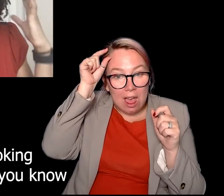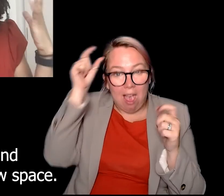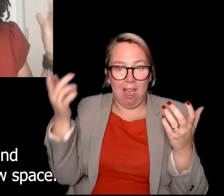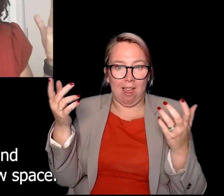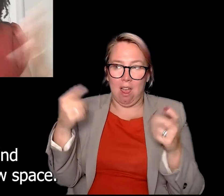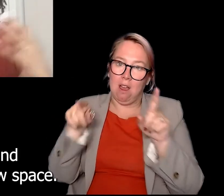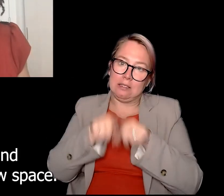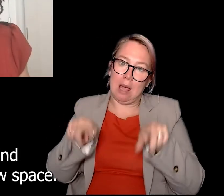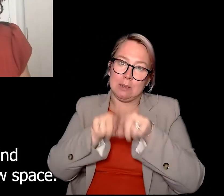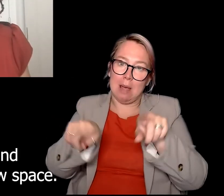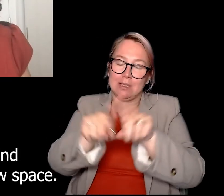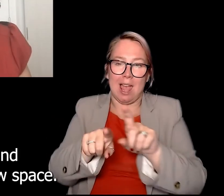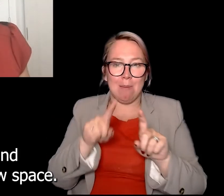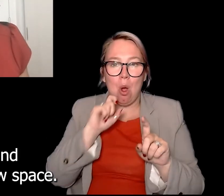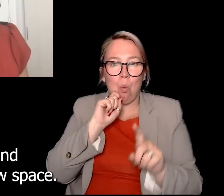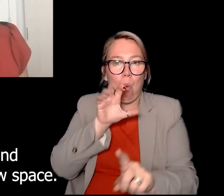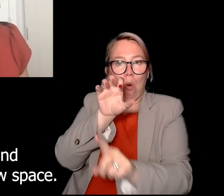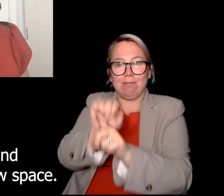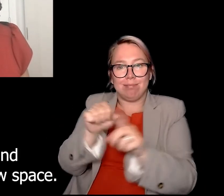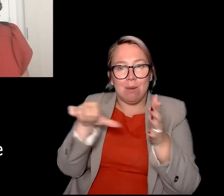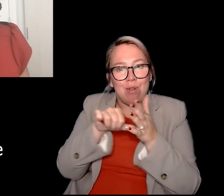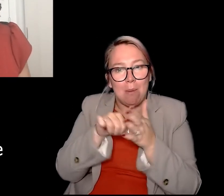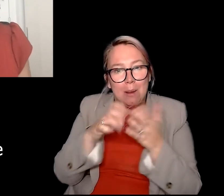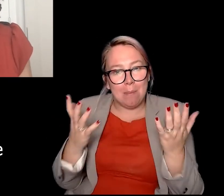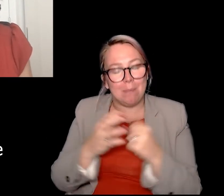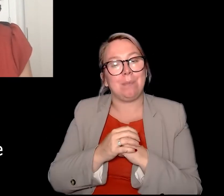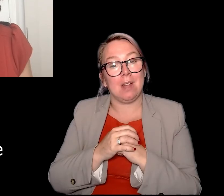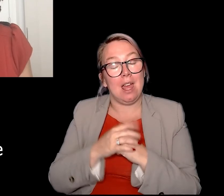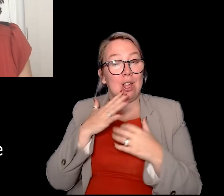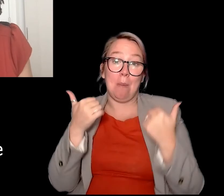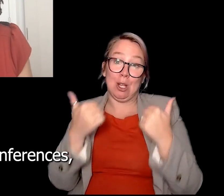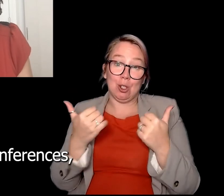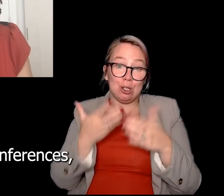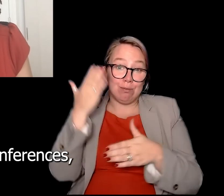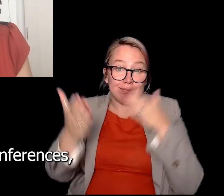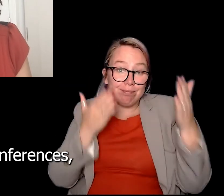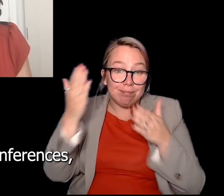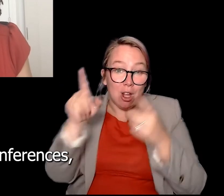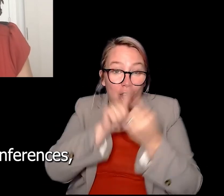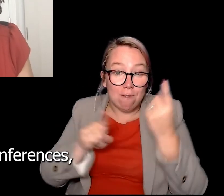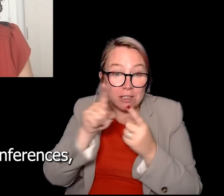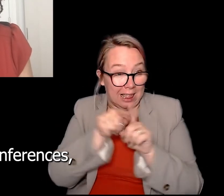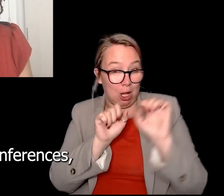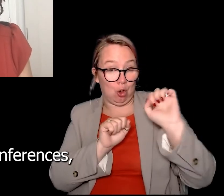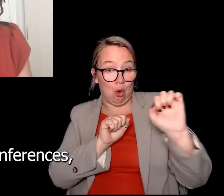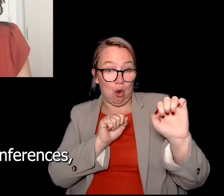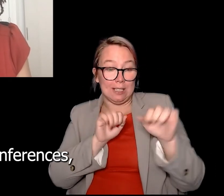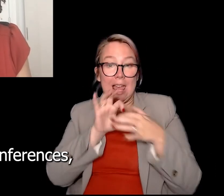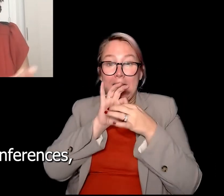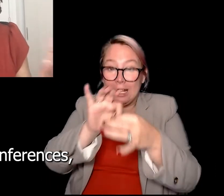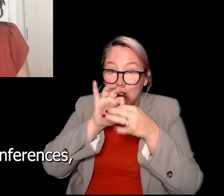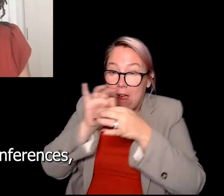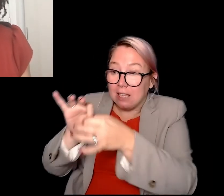hair, who never, you're never going to find that new problem in that new space. So it has been awesome to be able to go to different conferences,